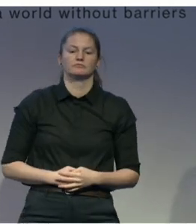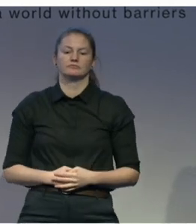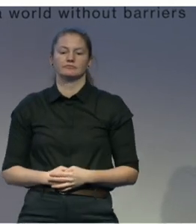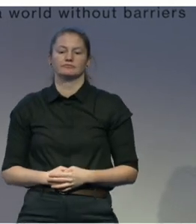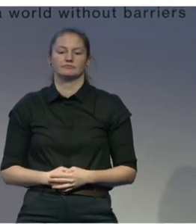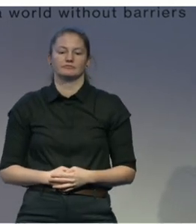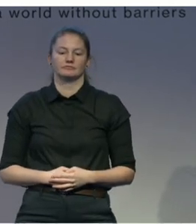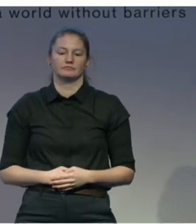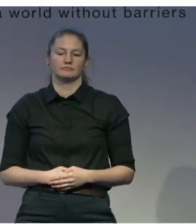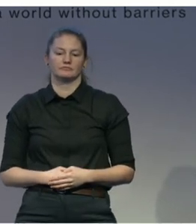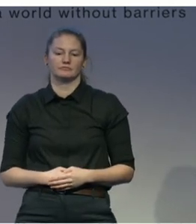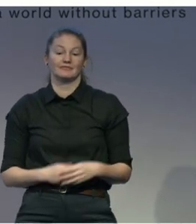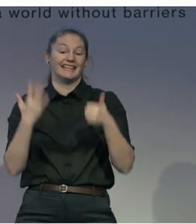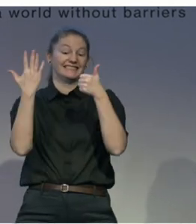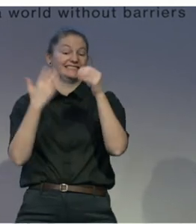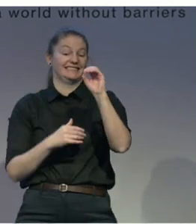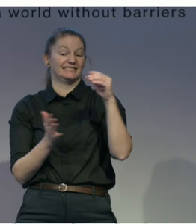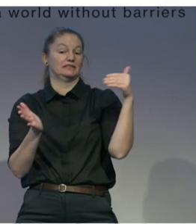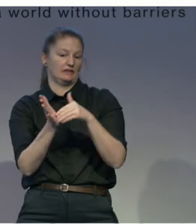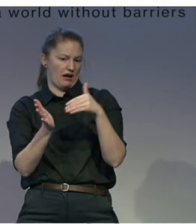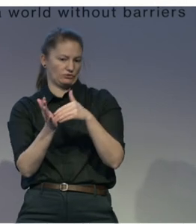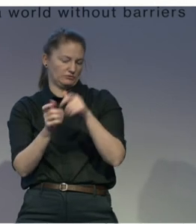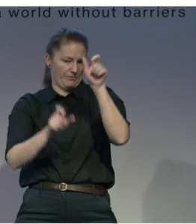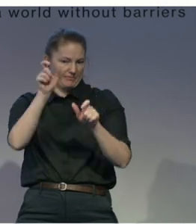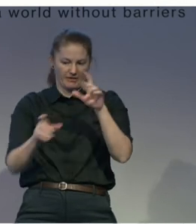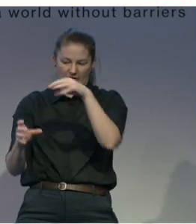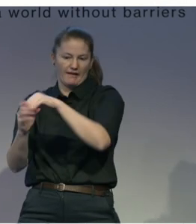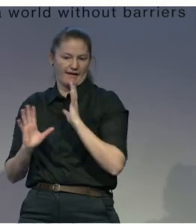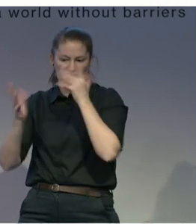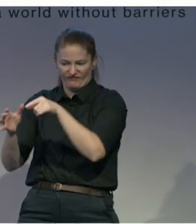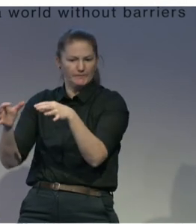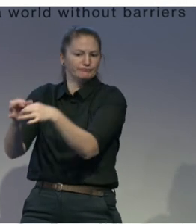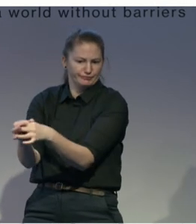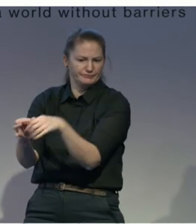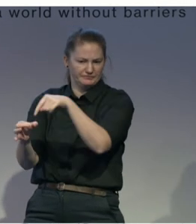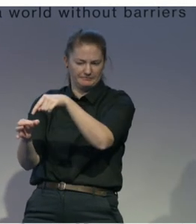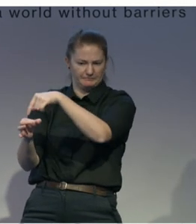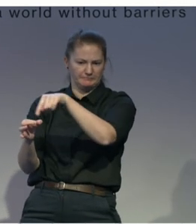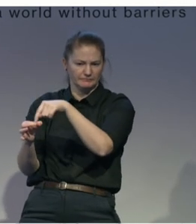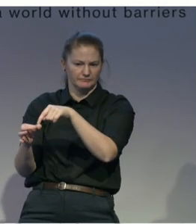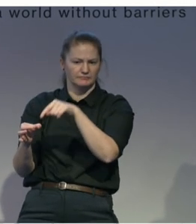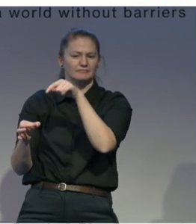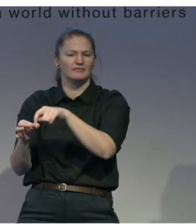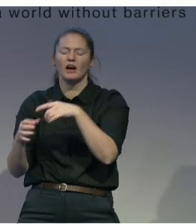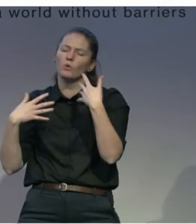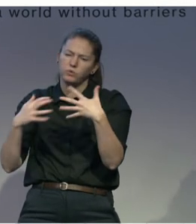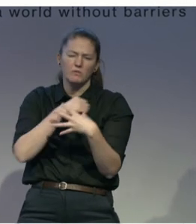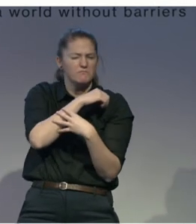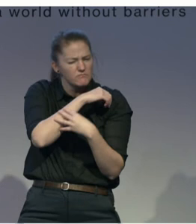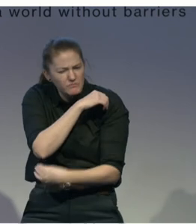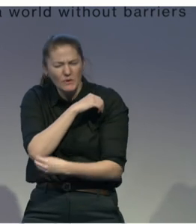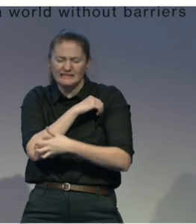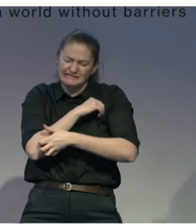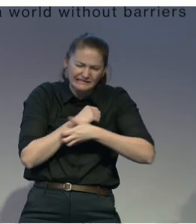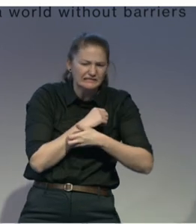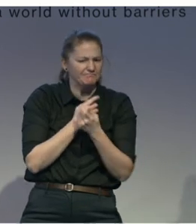live. These municipalities are characterized by poverty and negative population growth